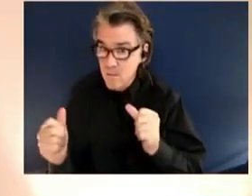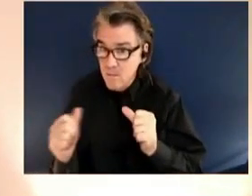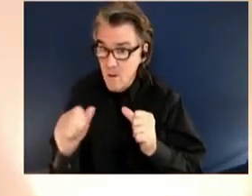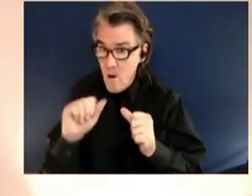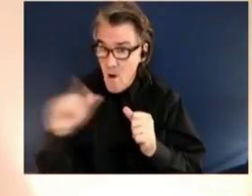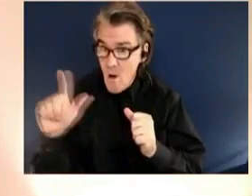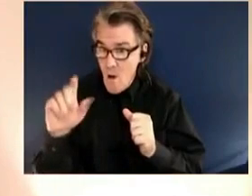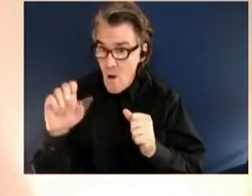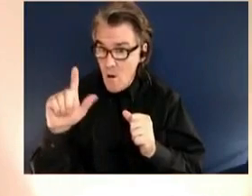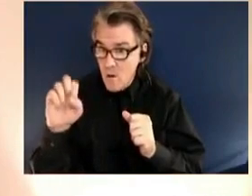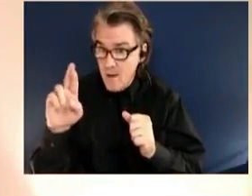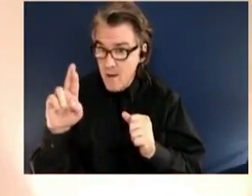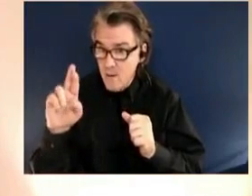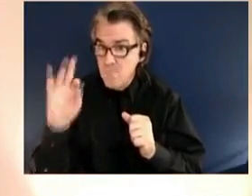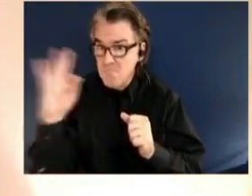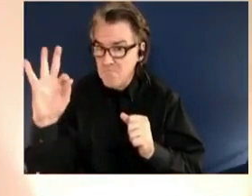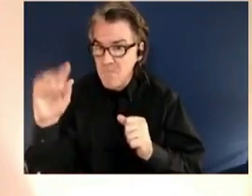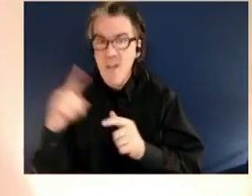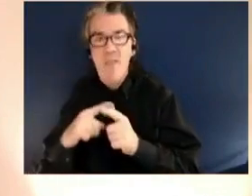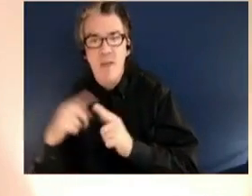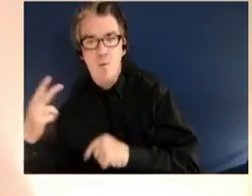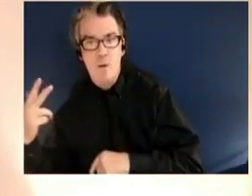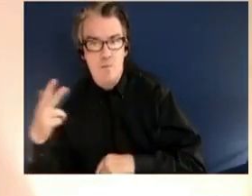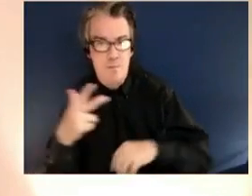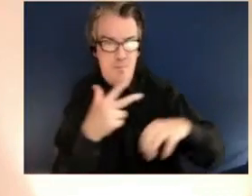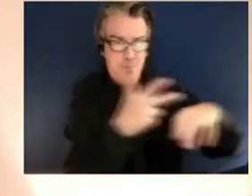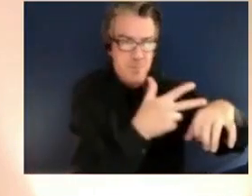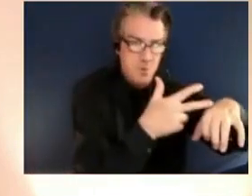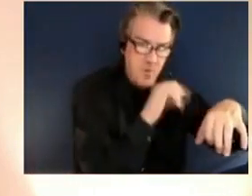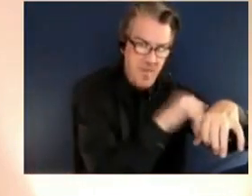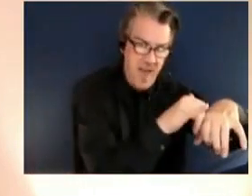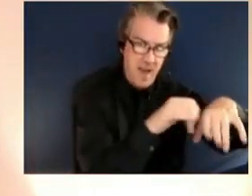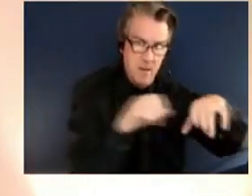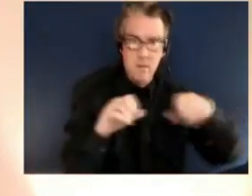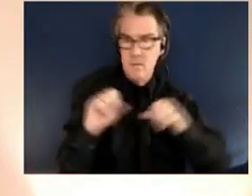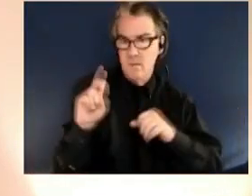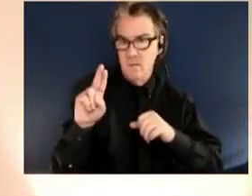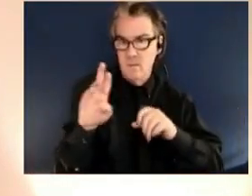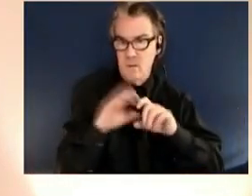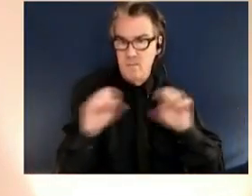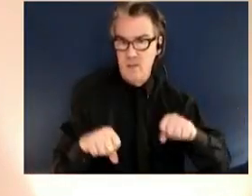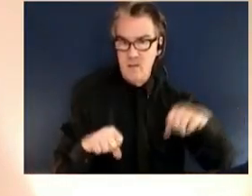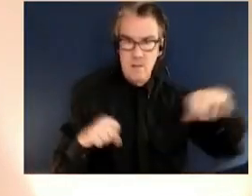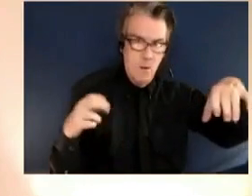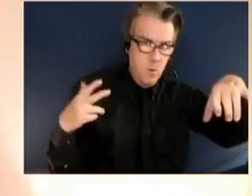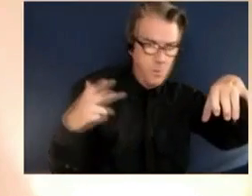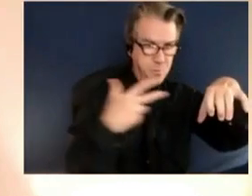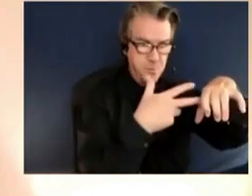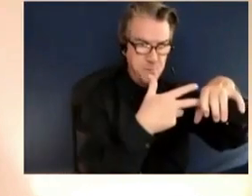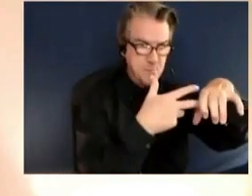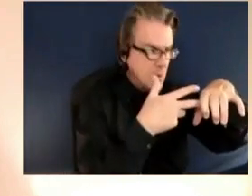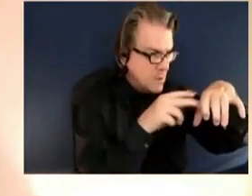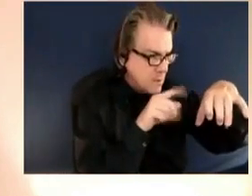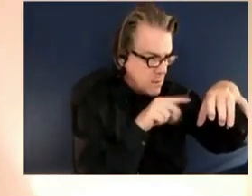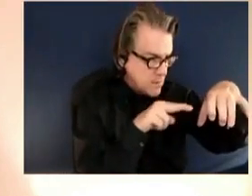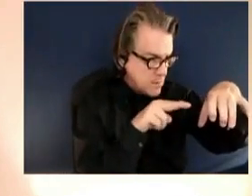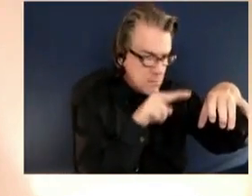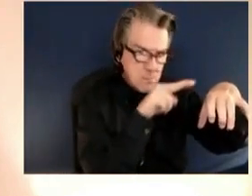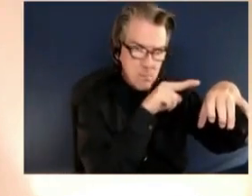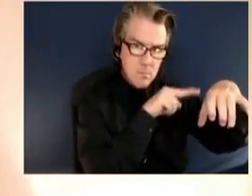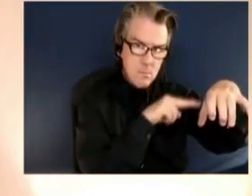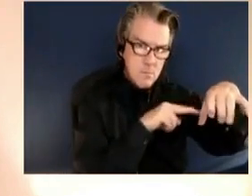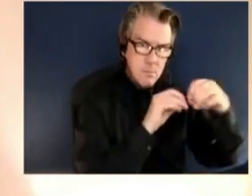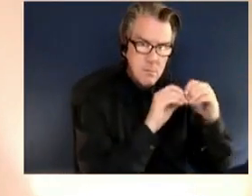patrolling. But I want to be clear, it's not we could just throw the switch back on and everybody comes out. Or comes back in light